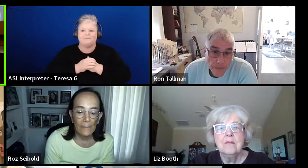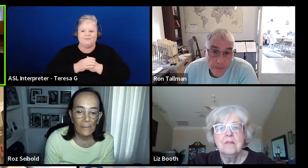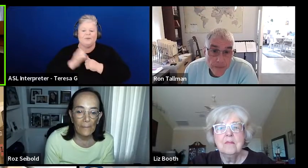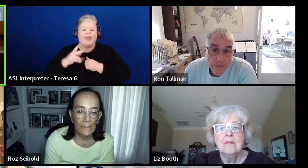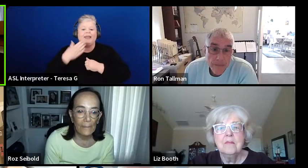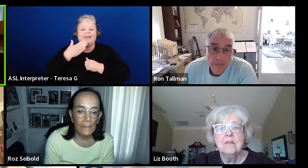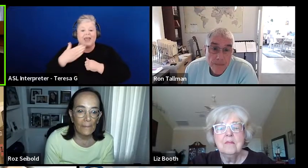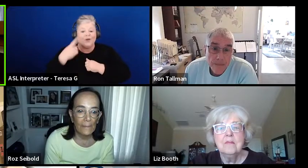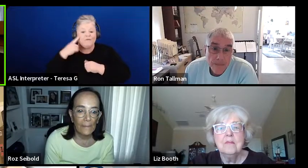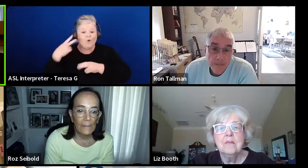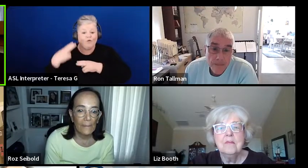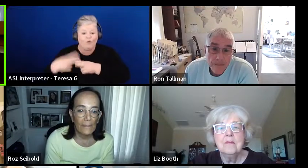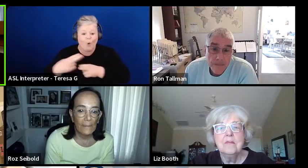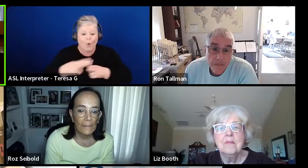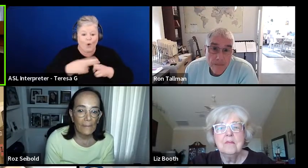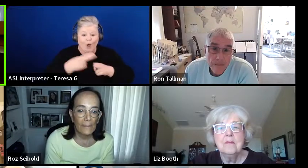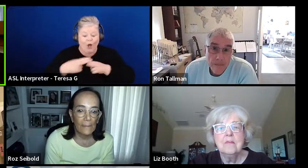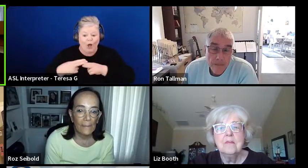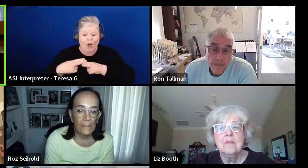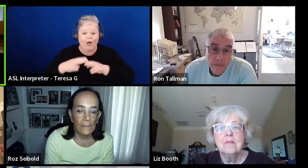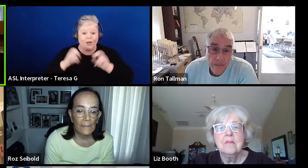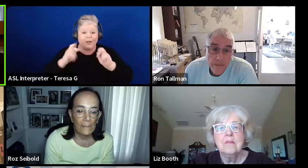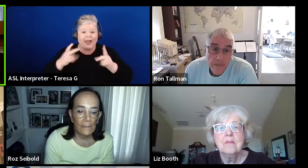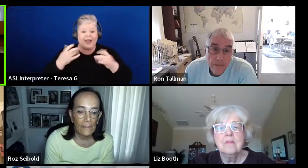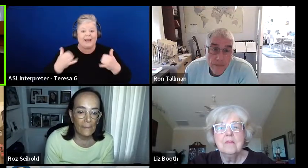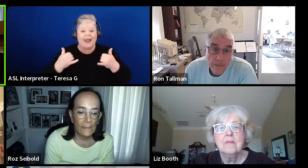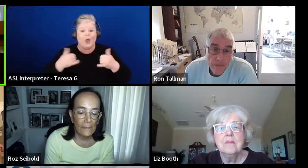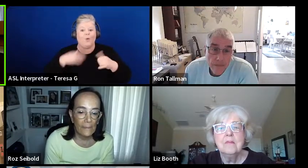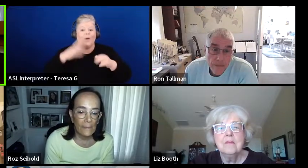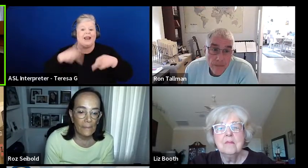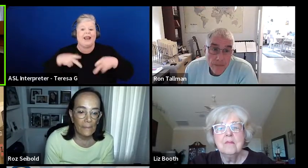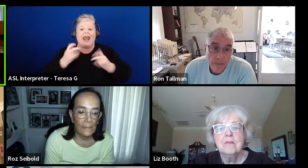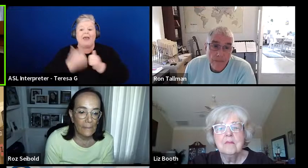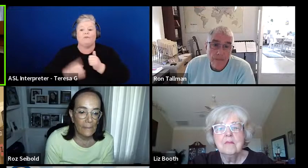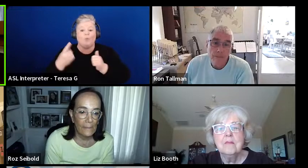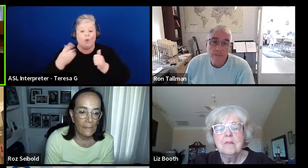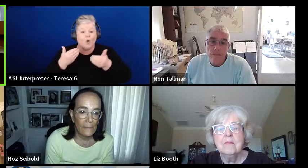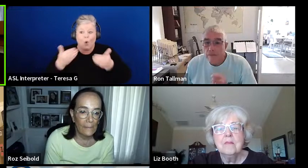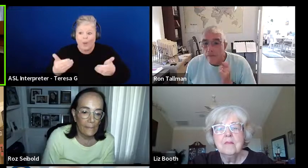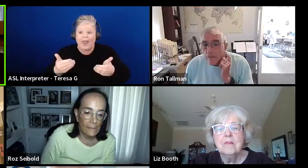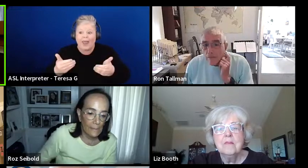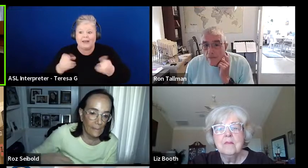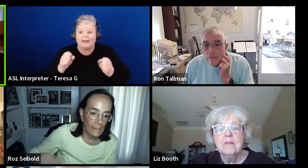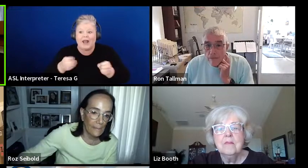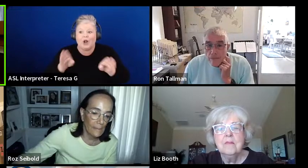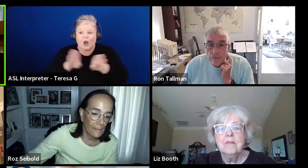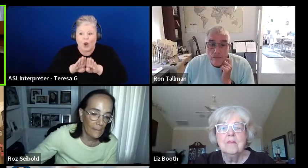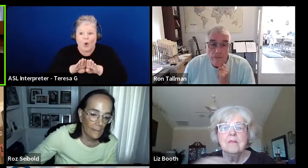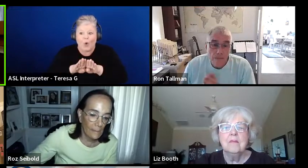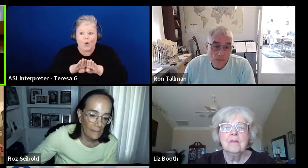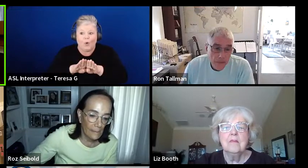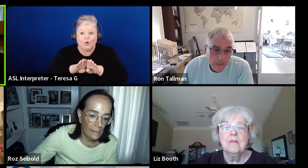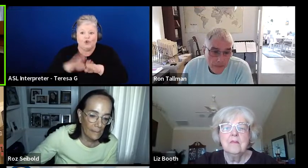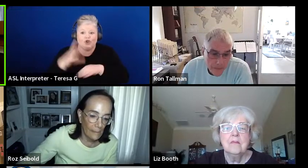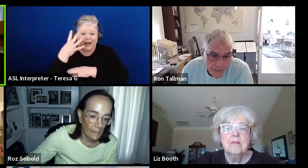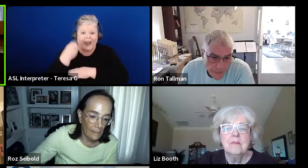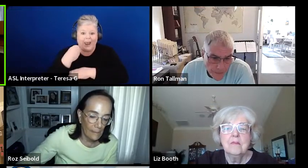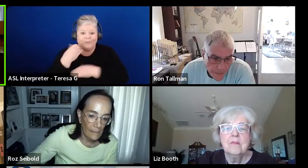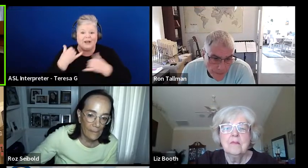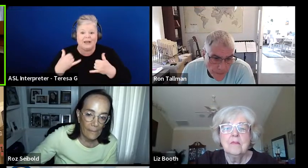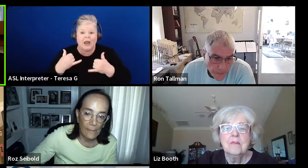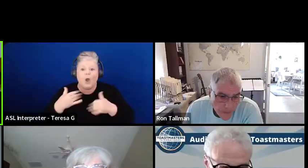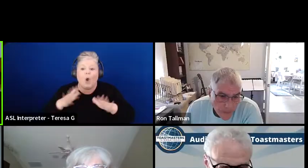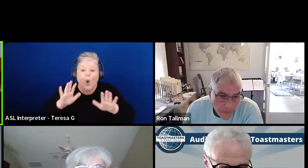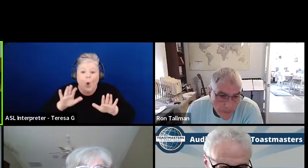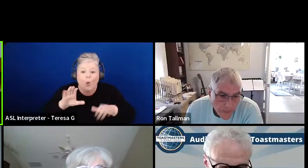roll call. And now I'm going to let everyone go ahead and you can close your cameras. Oh, Cynthia. I'm